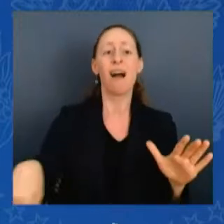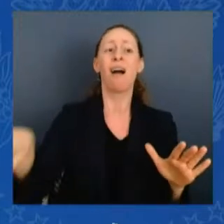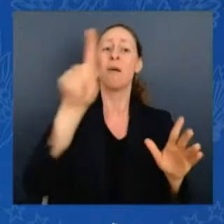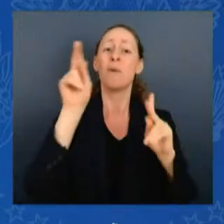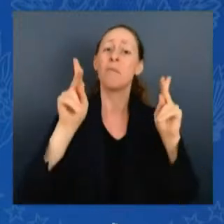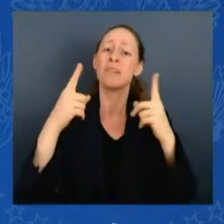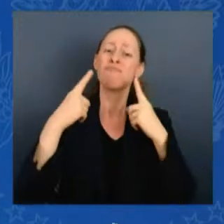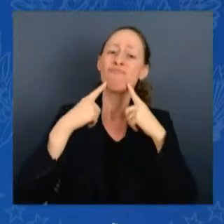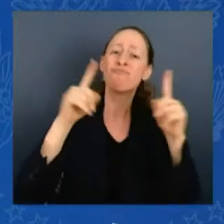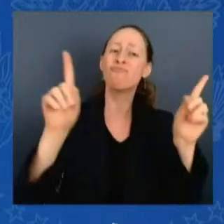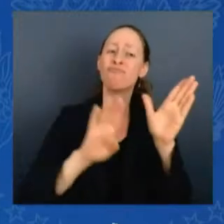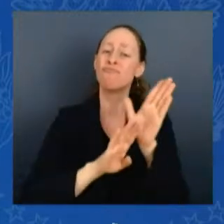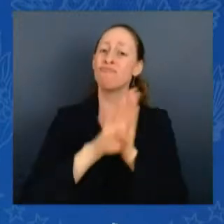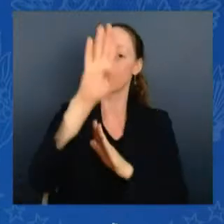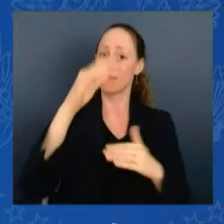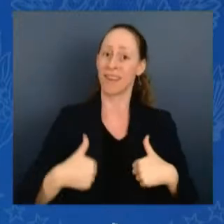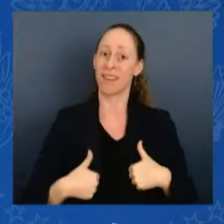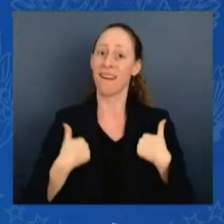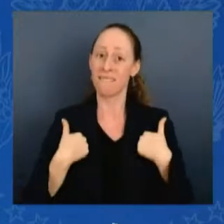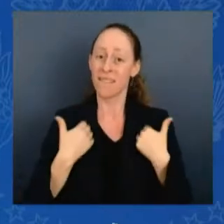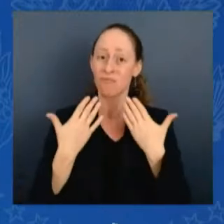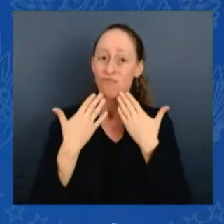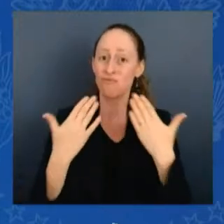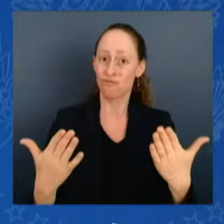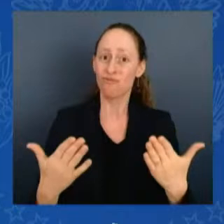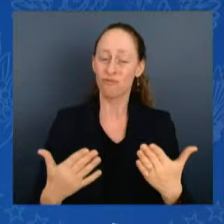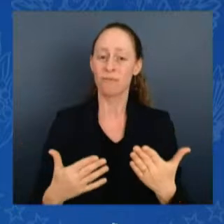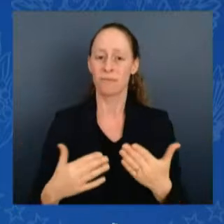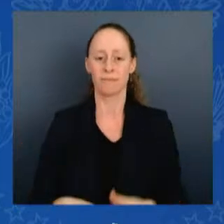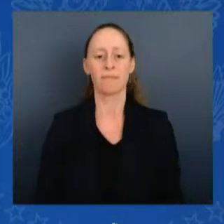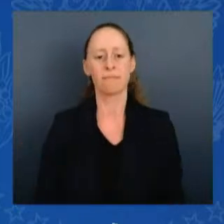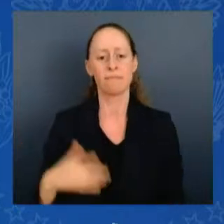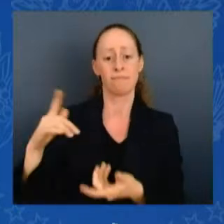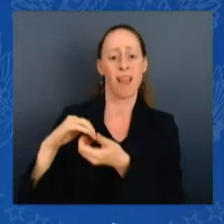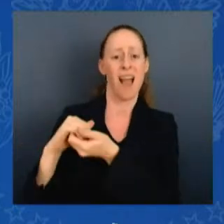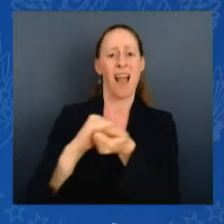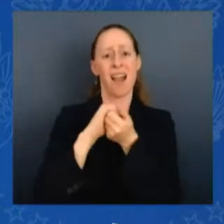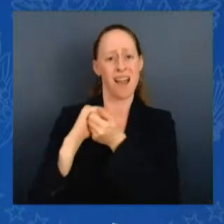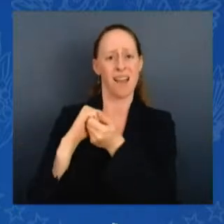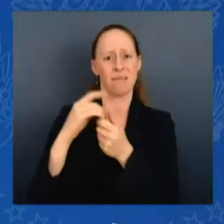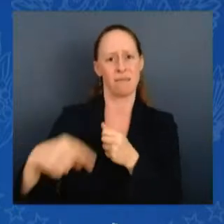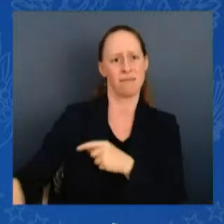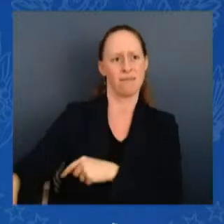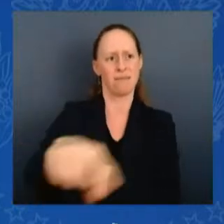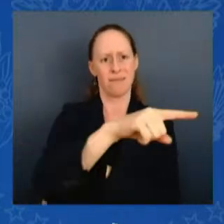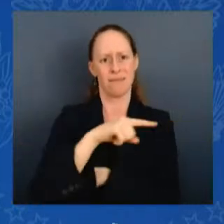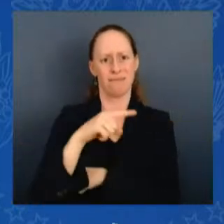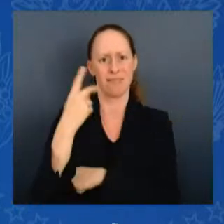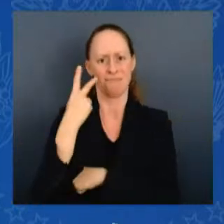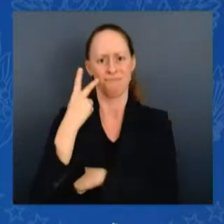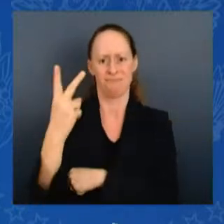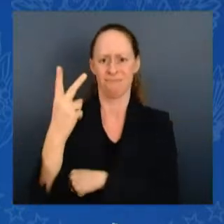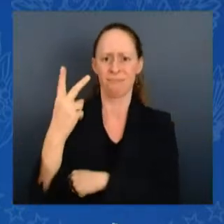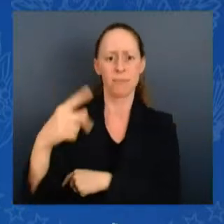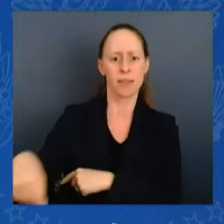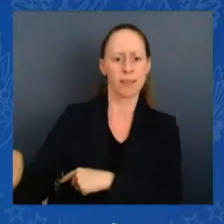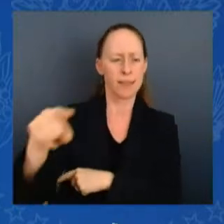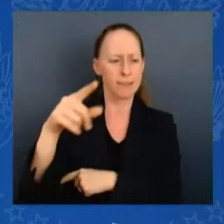Allies showed clarity and determination then, as we must continue to do